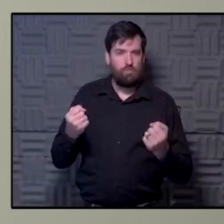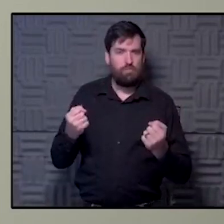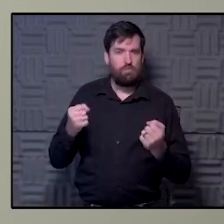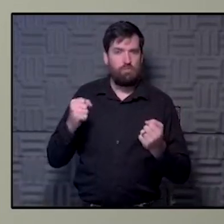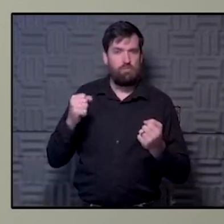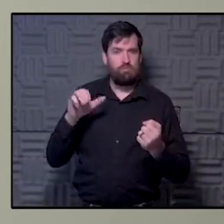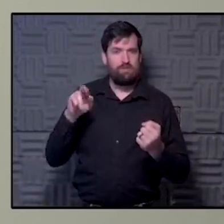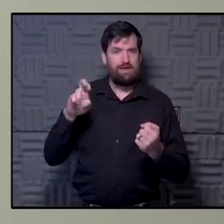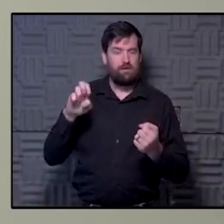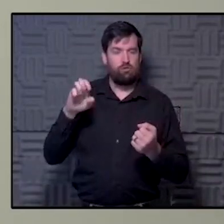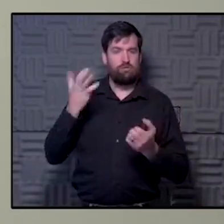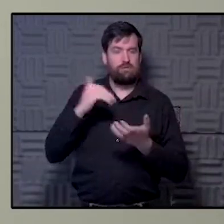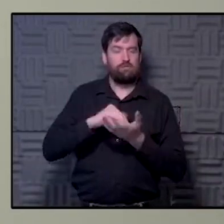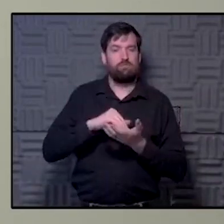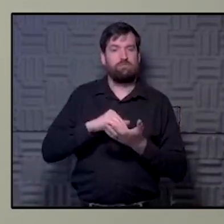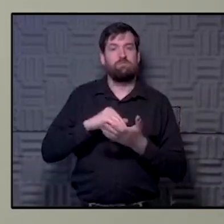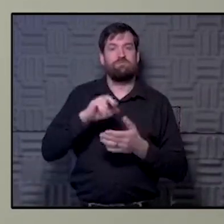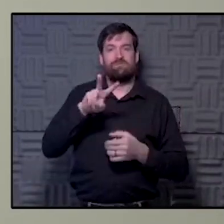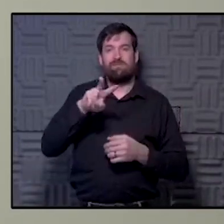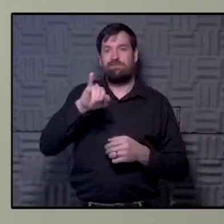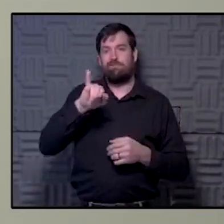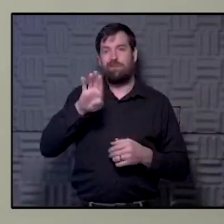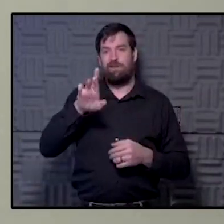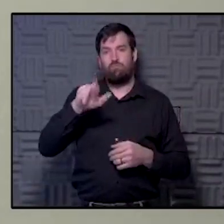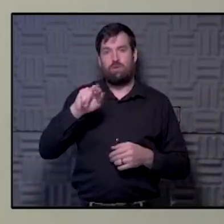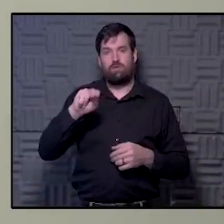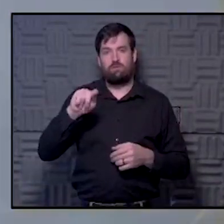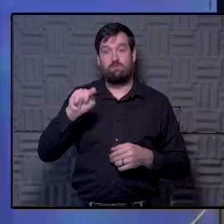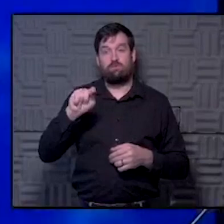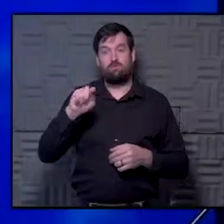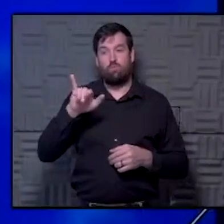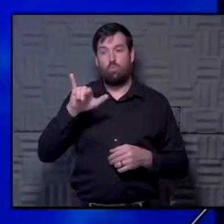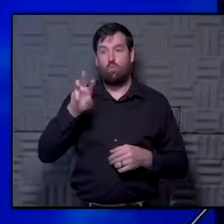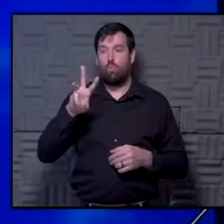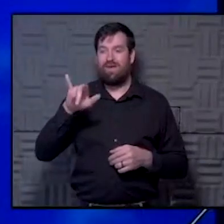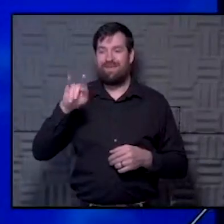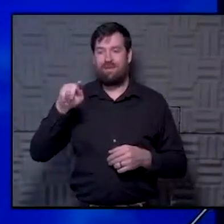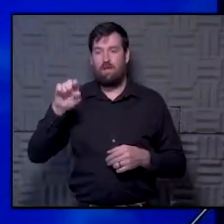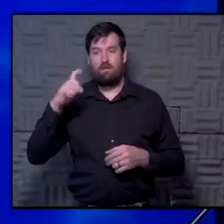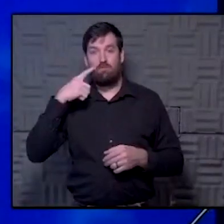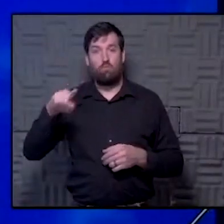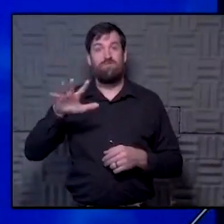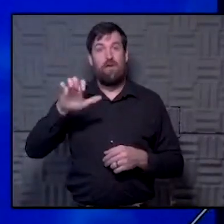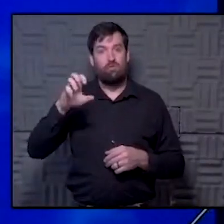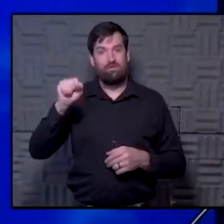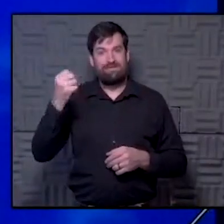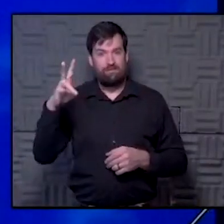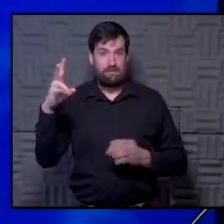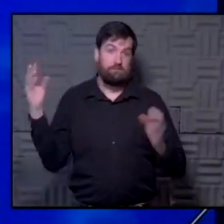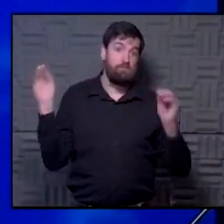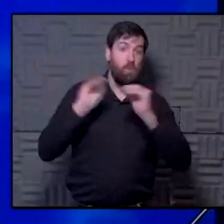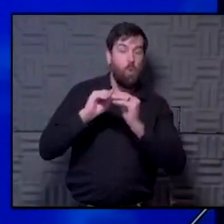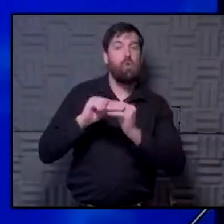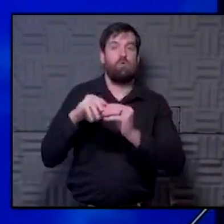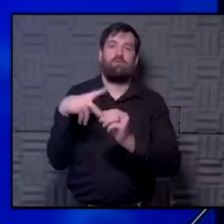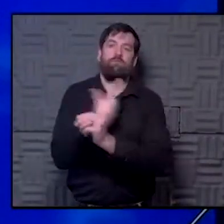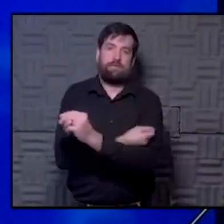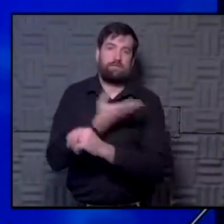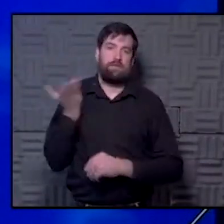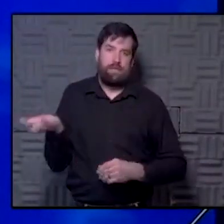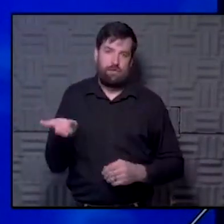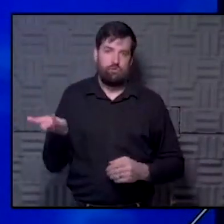healthcare center, the FQHC Vibrant Health in Wyandotte County, for another 517 of our employees to receive vaccination